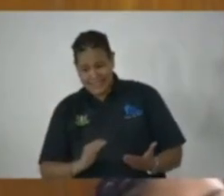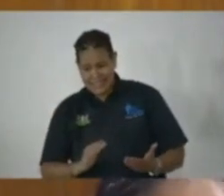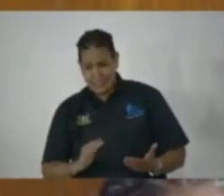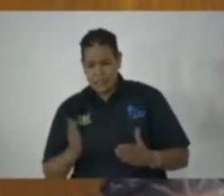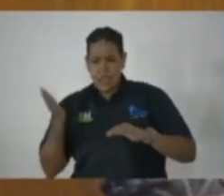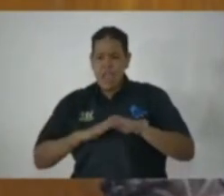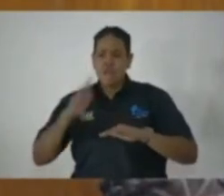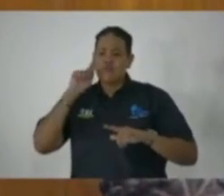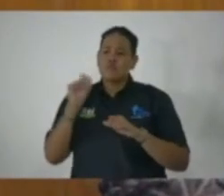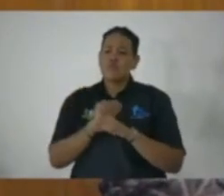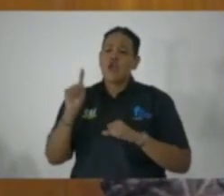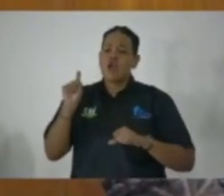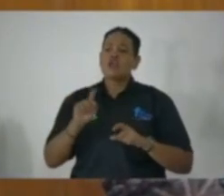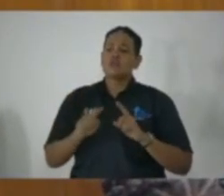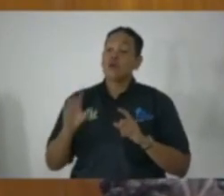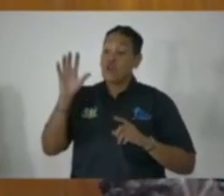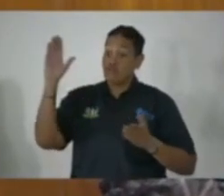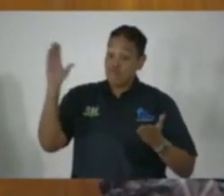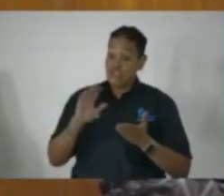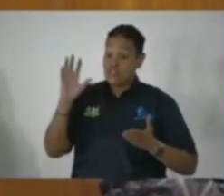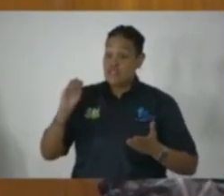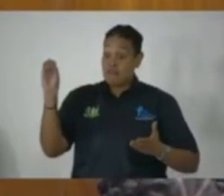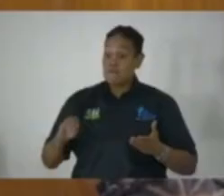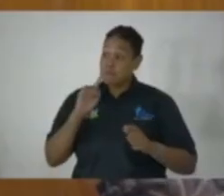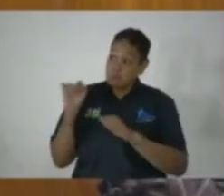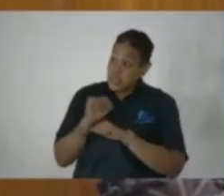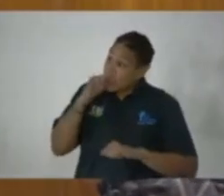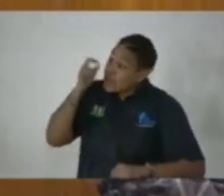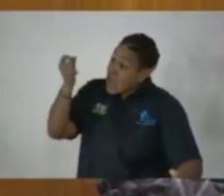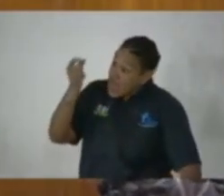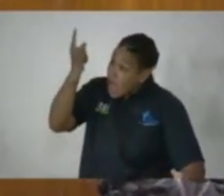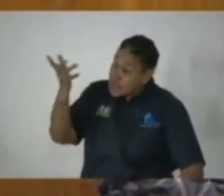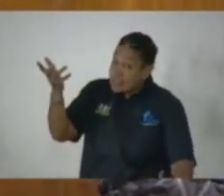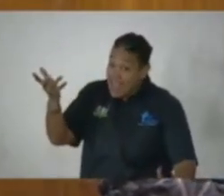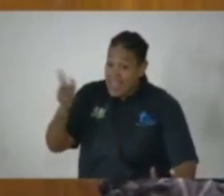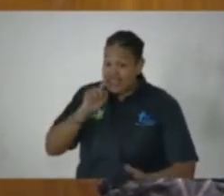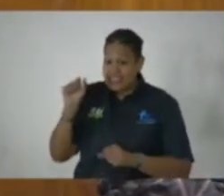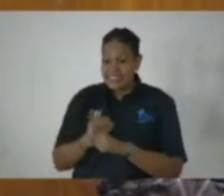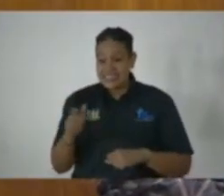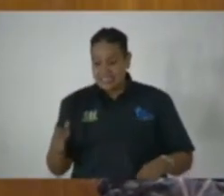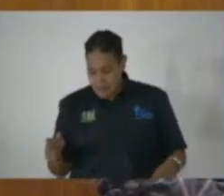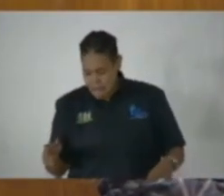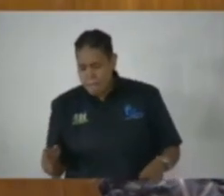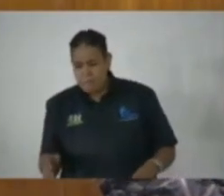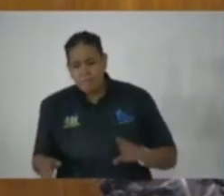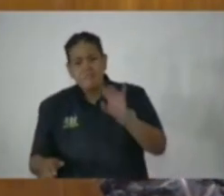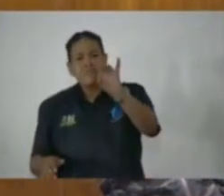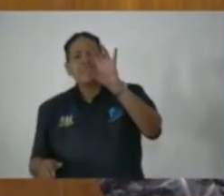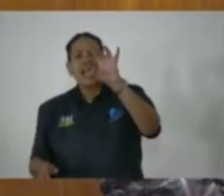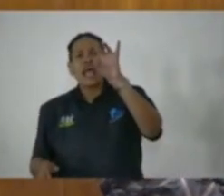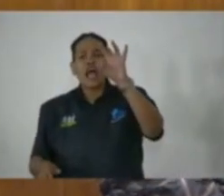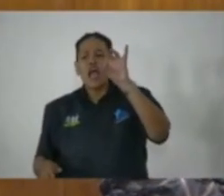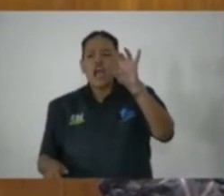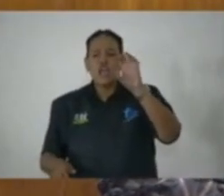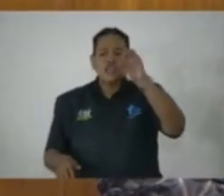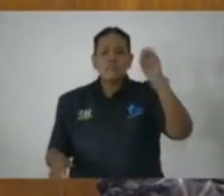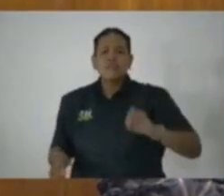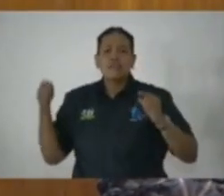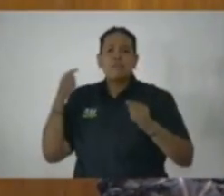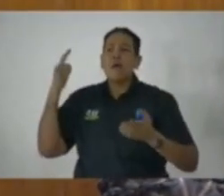The increase would be the 100, but the reduction is 50. I have to make sure the kids understand. Therefore, you take it down by 100 percentage